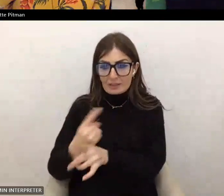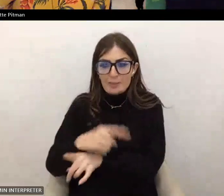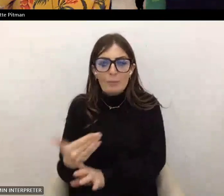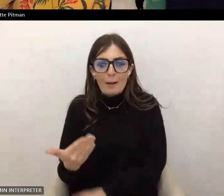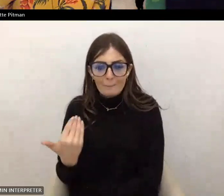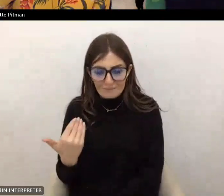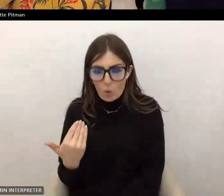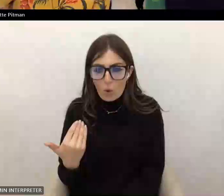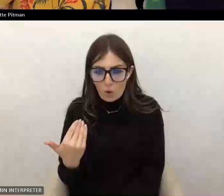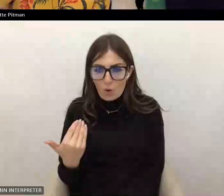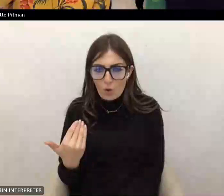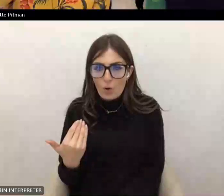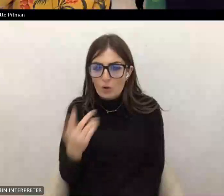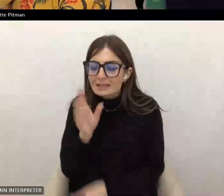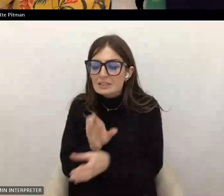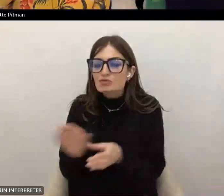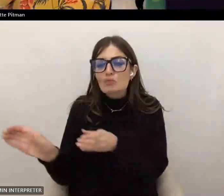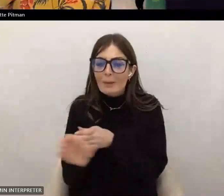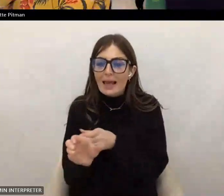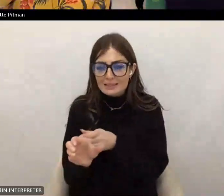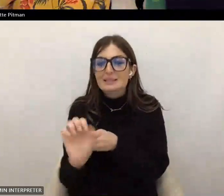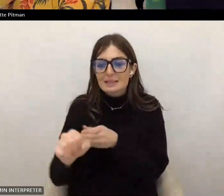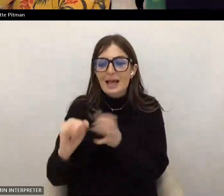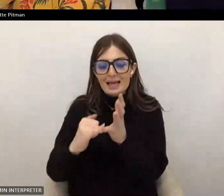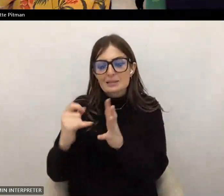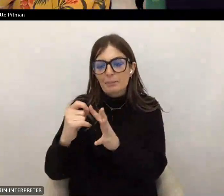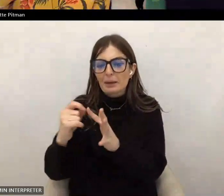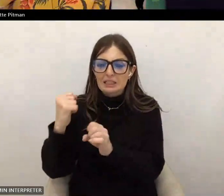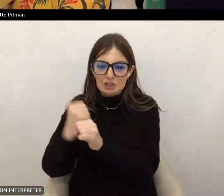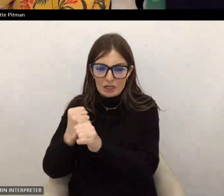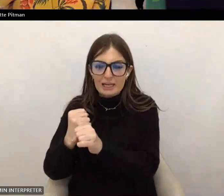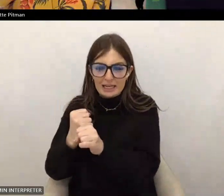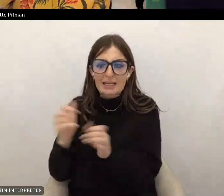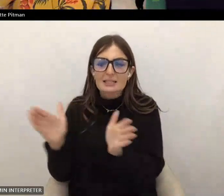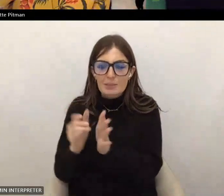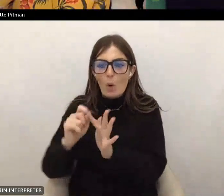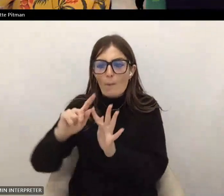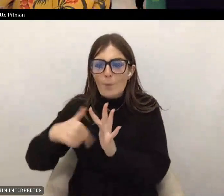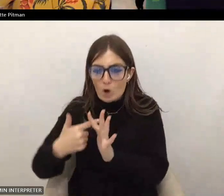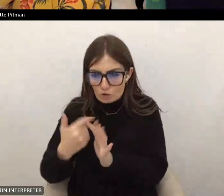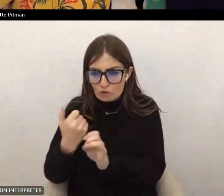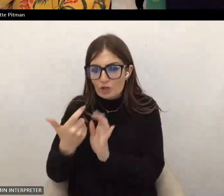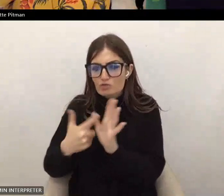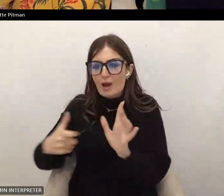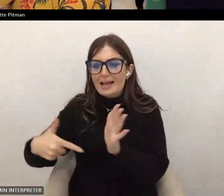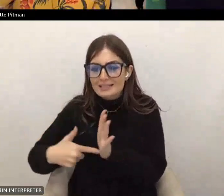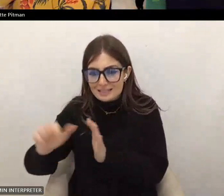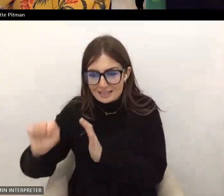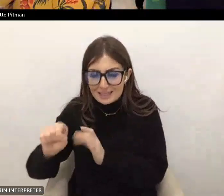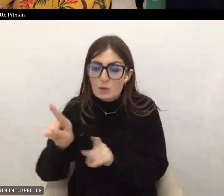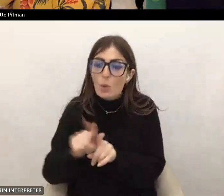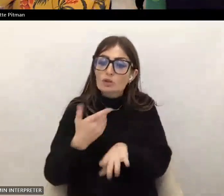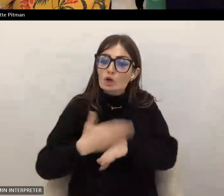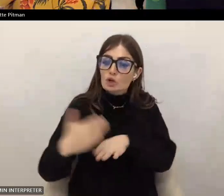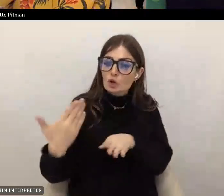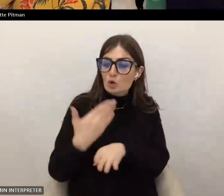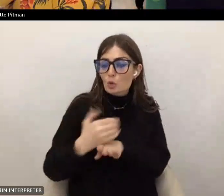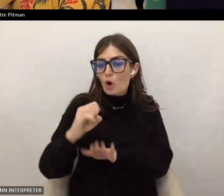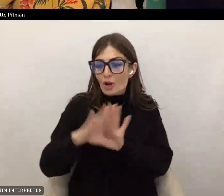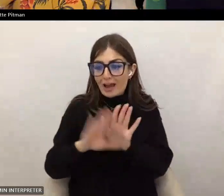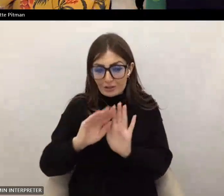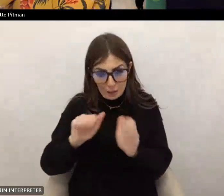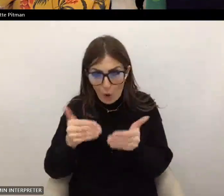is replacing SPGs or small project grants. Also, in addition, the new work category that we have on